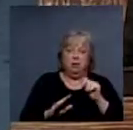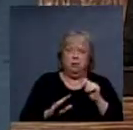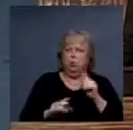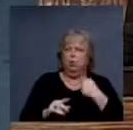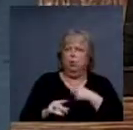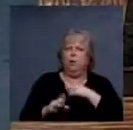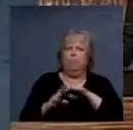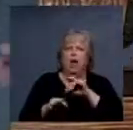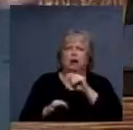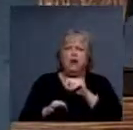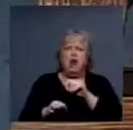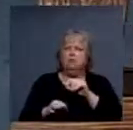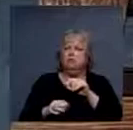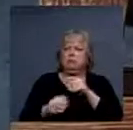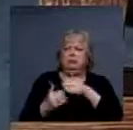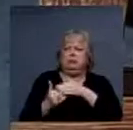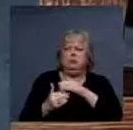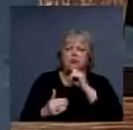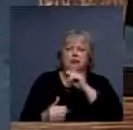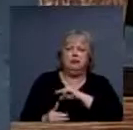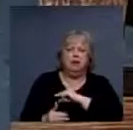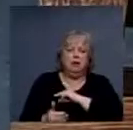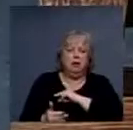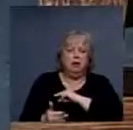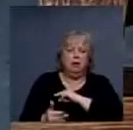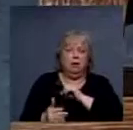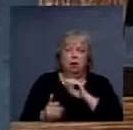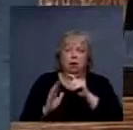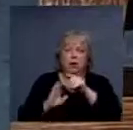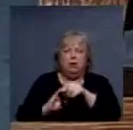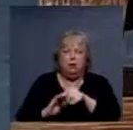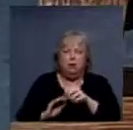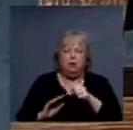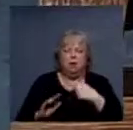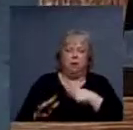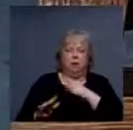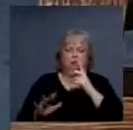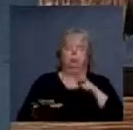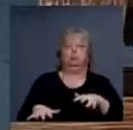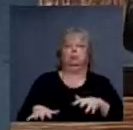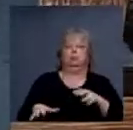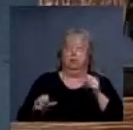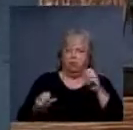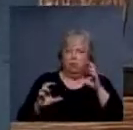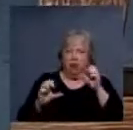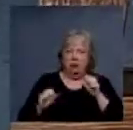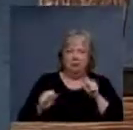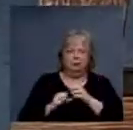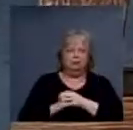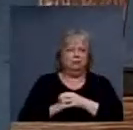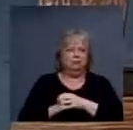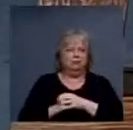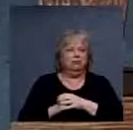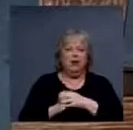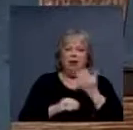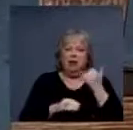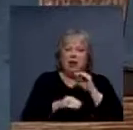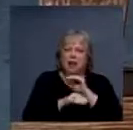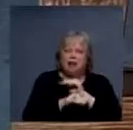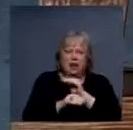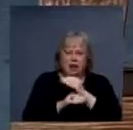later. And so we were all taken by surprise. In fact, last night,